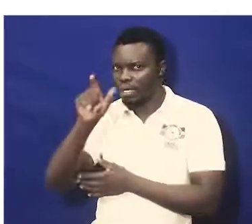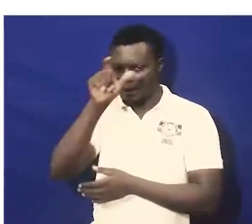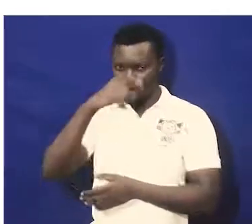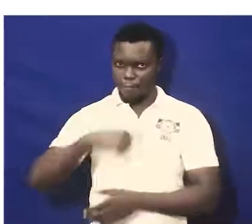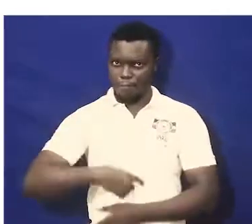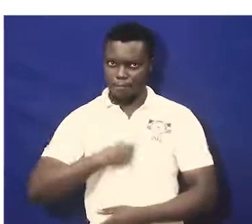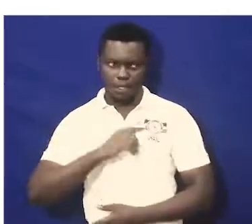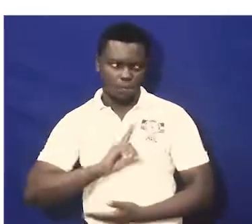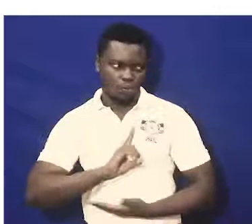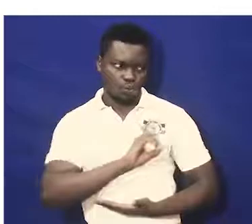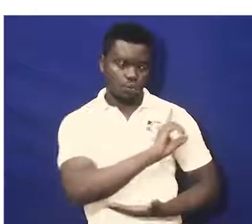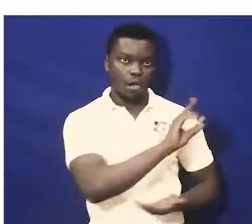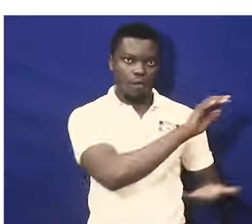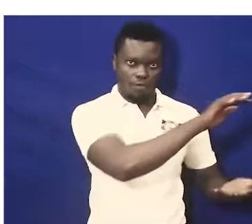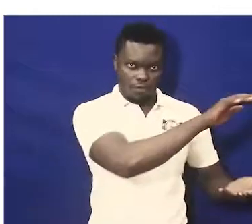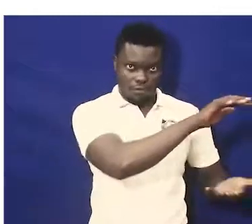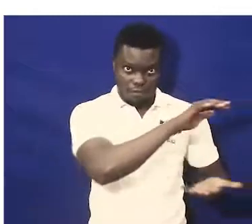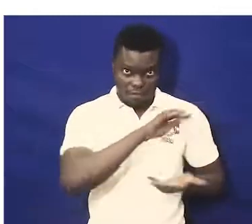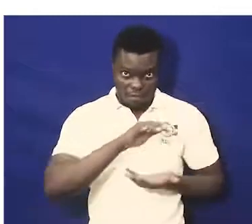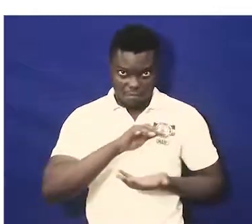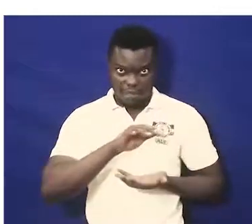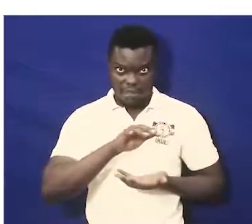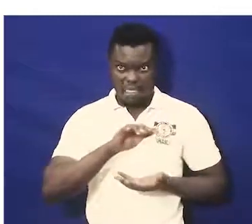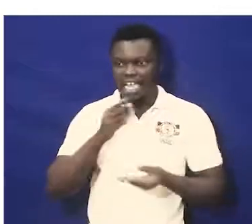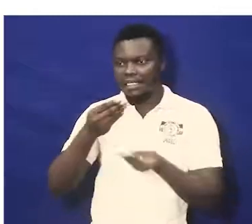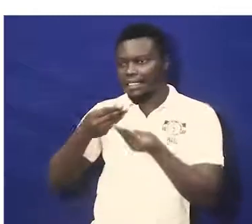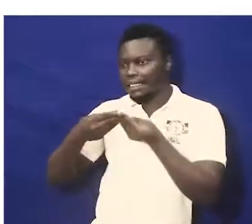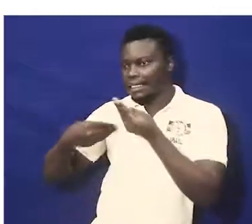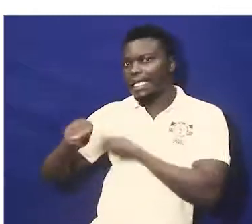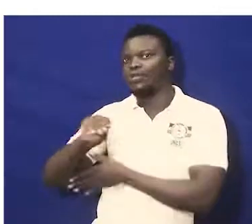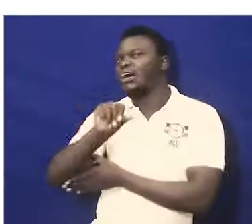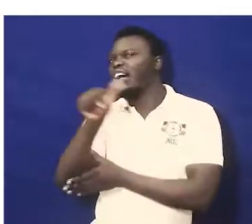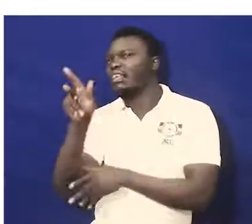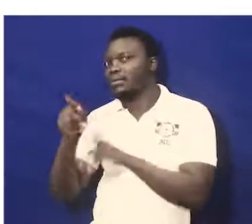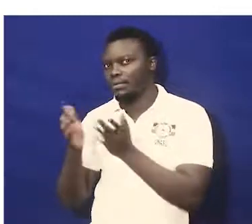and sells to other people at a profit.